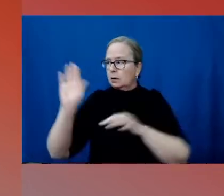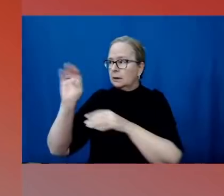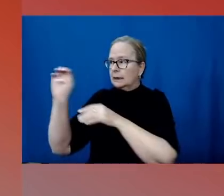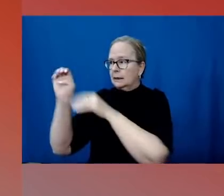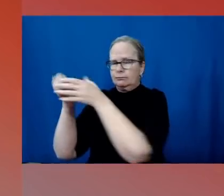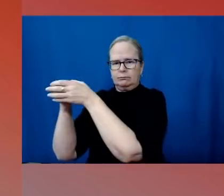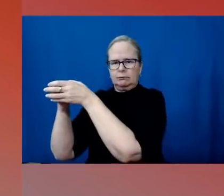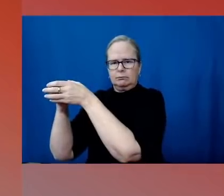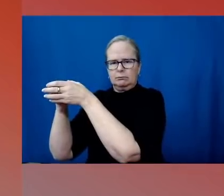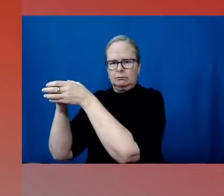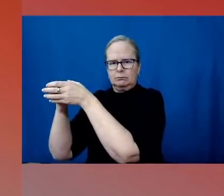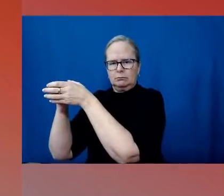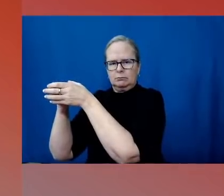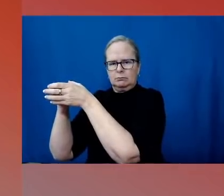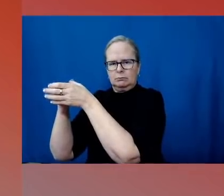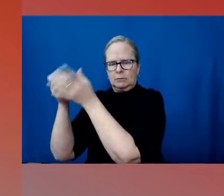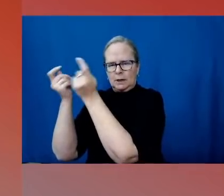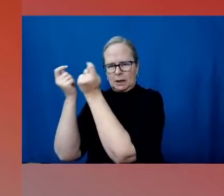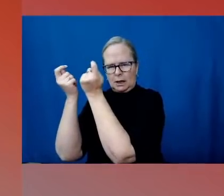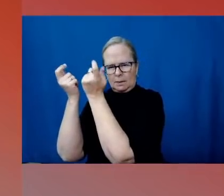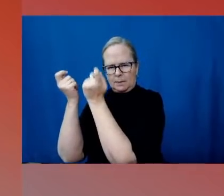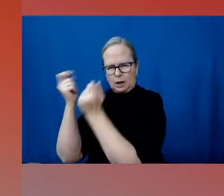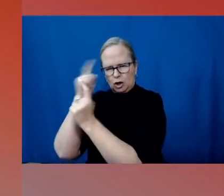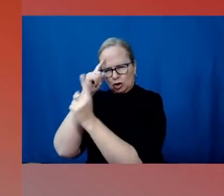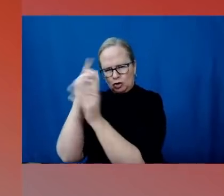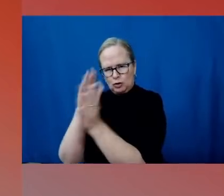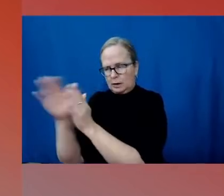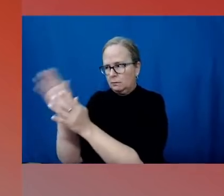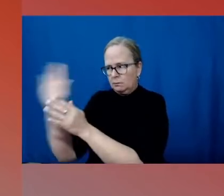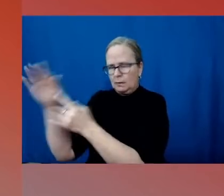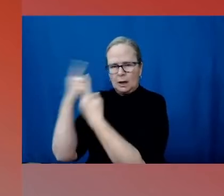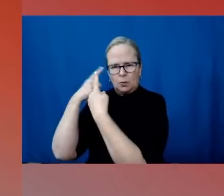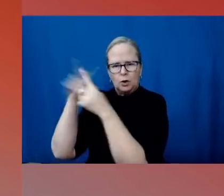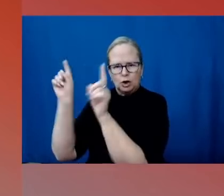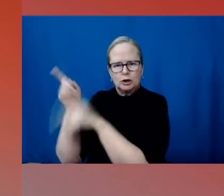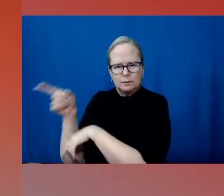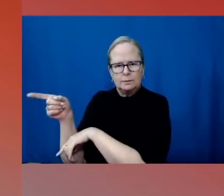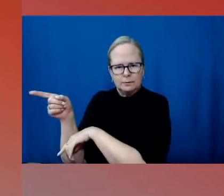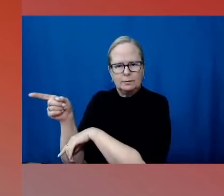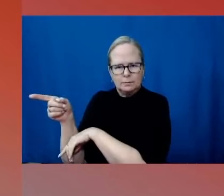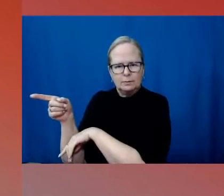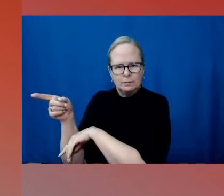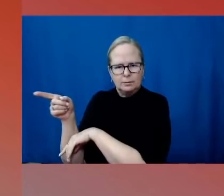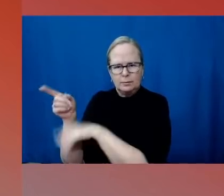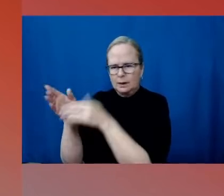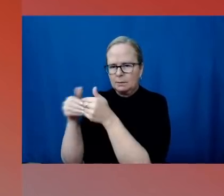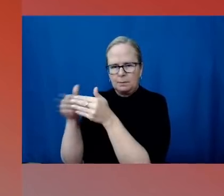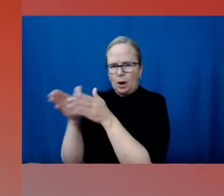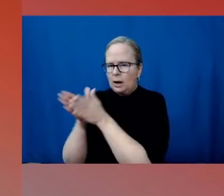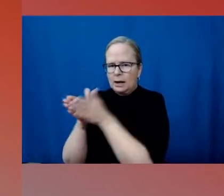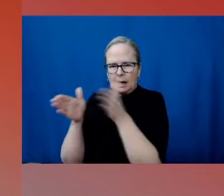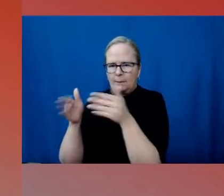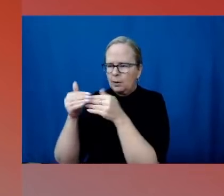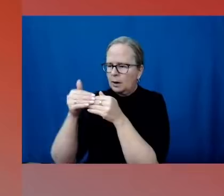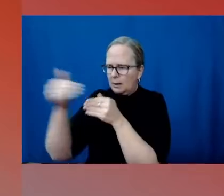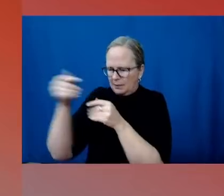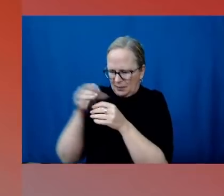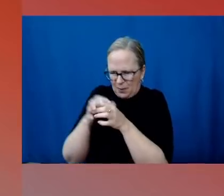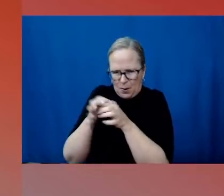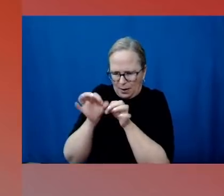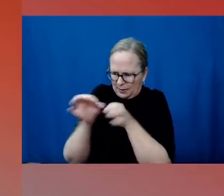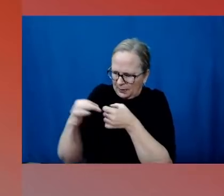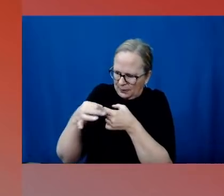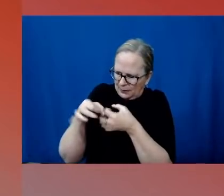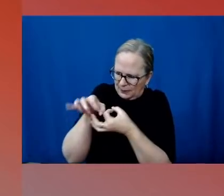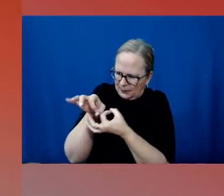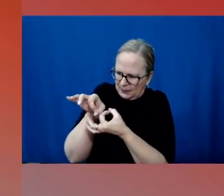be successful with elimination strategy with very little COVID, even though your neighbors have a lot of